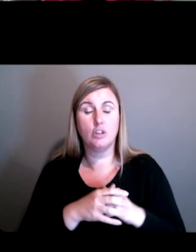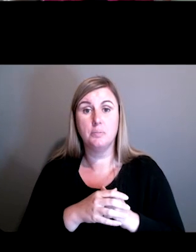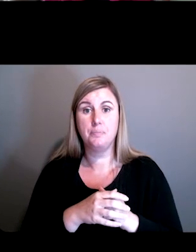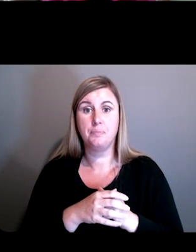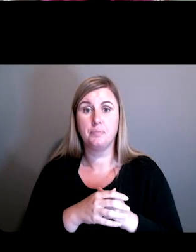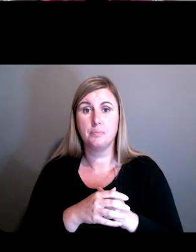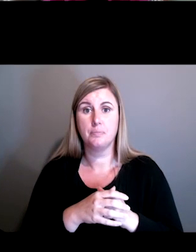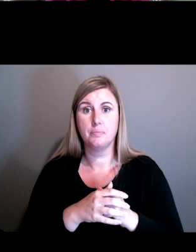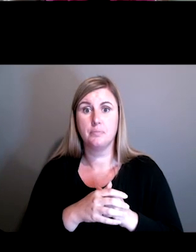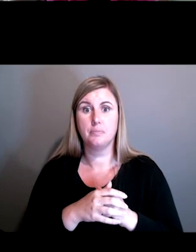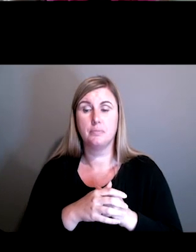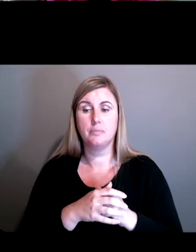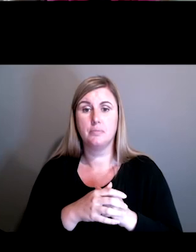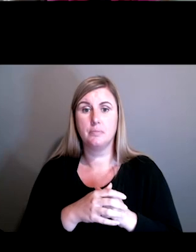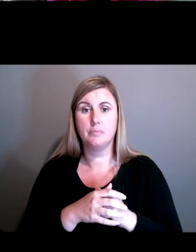Okay.